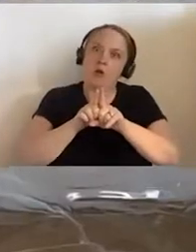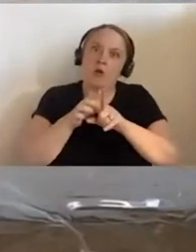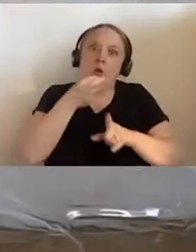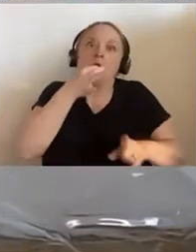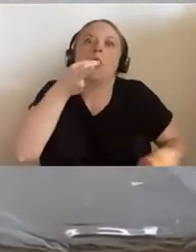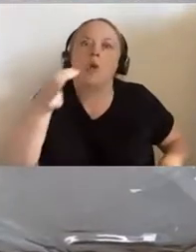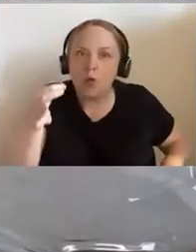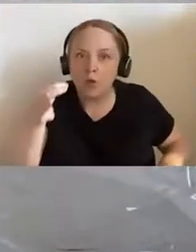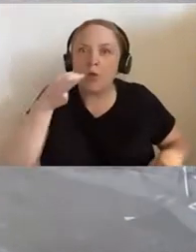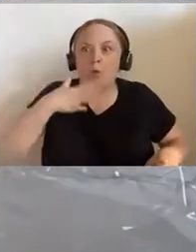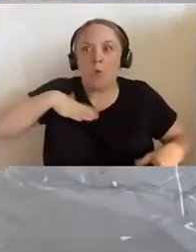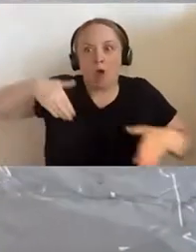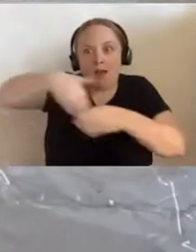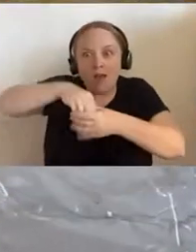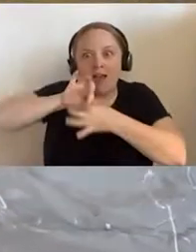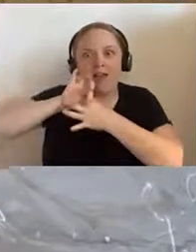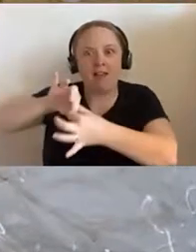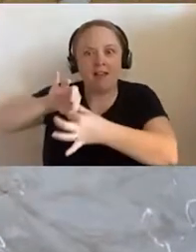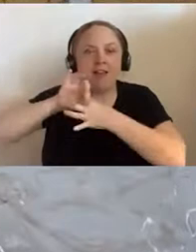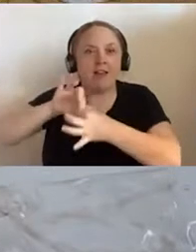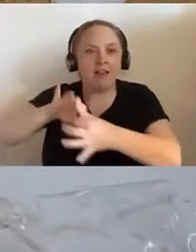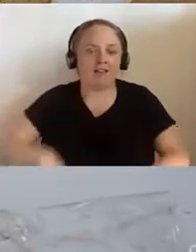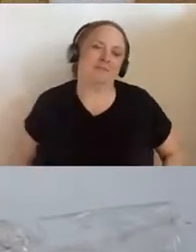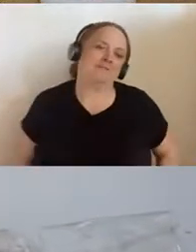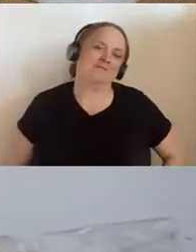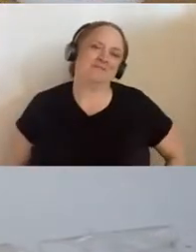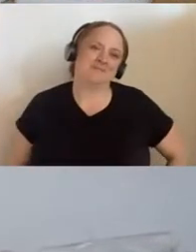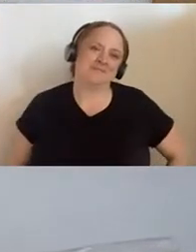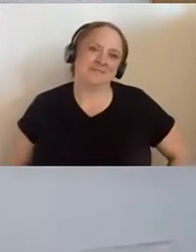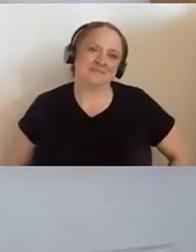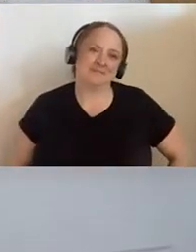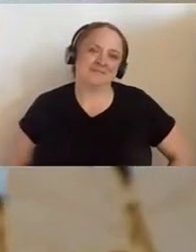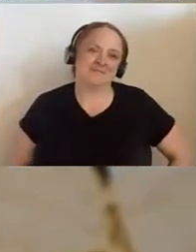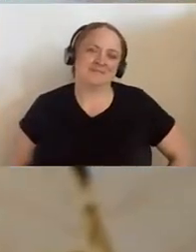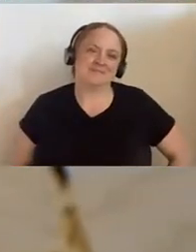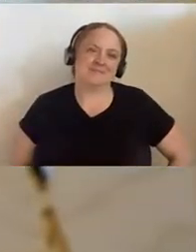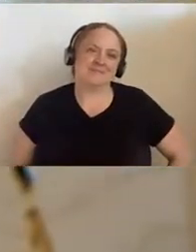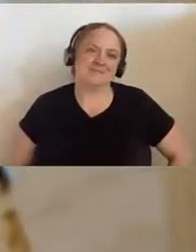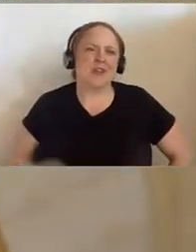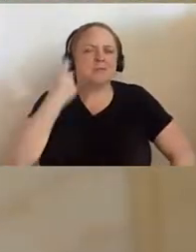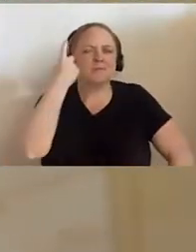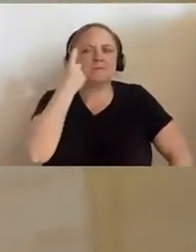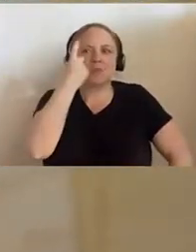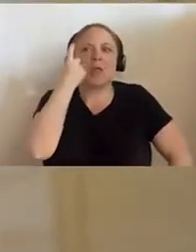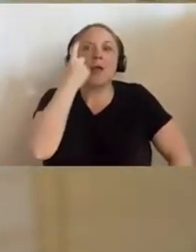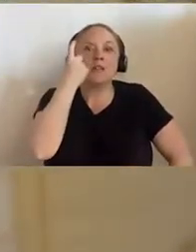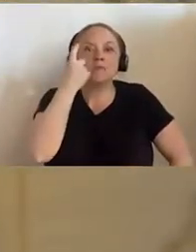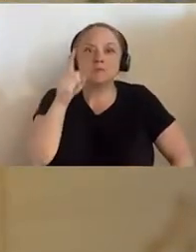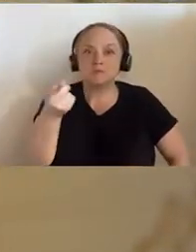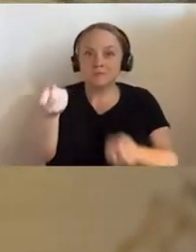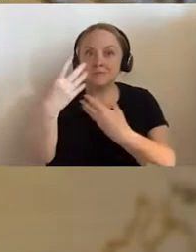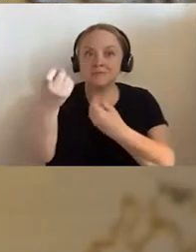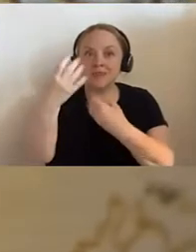interact with and to sort of be with. And so I was wondering if you could like tell us a little